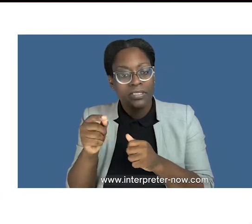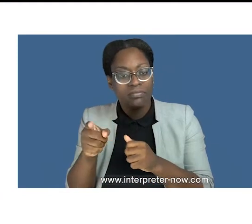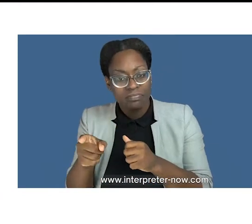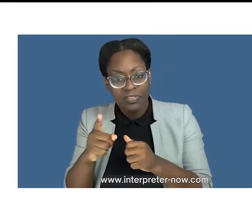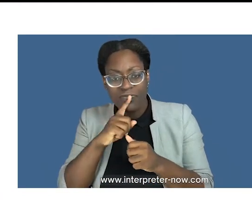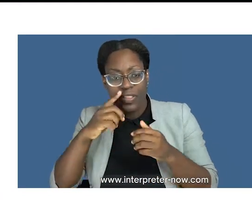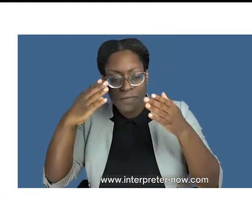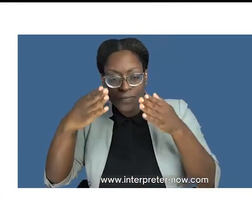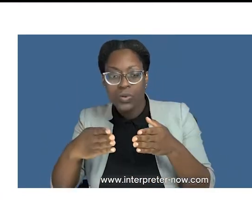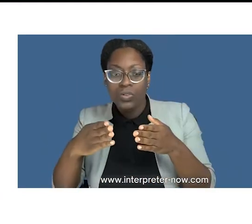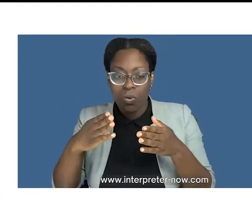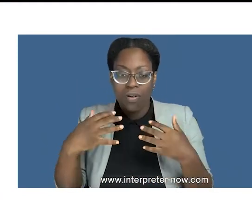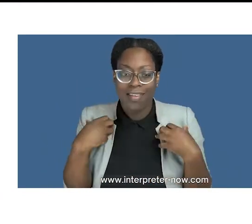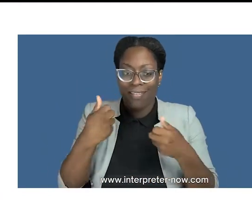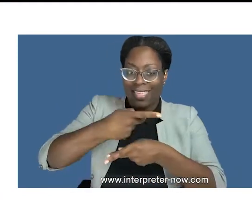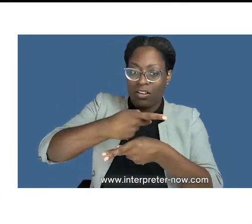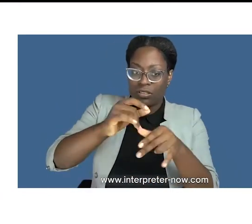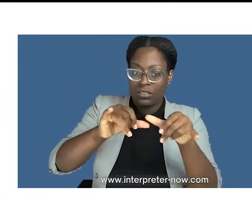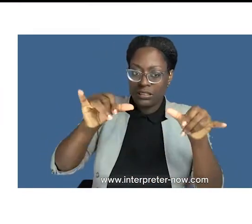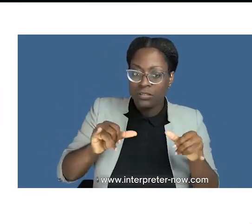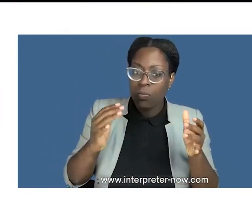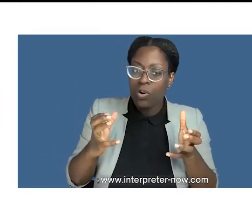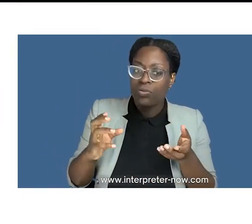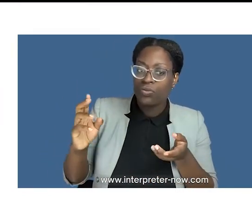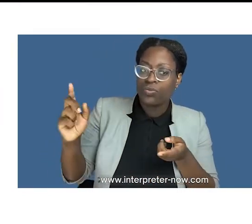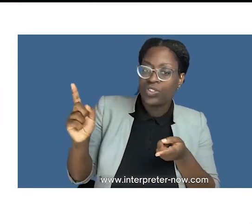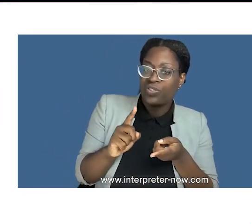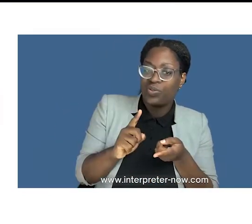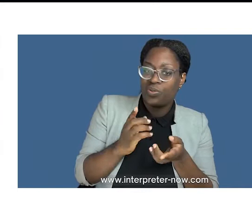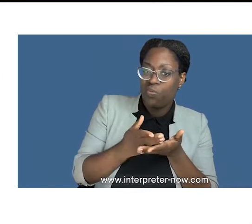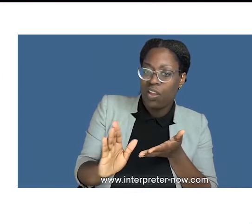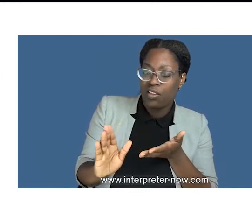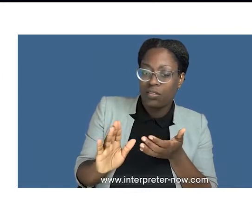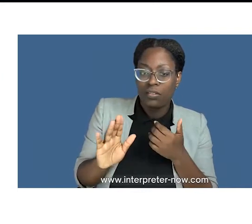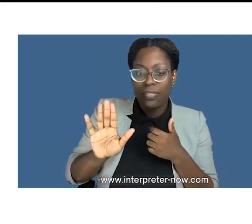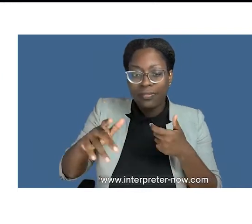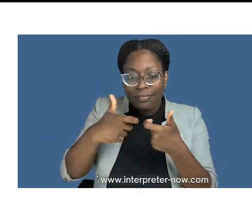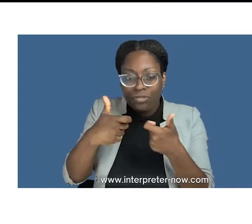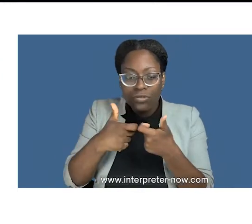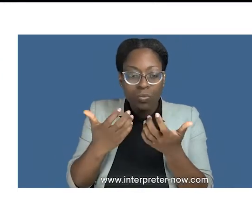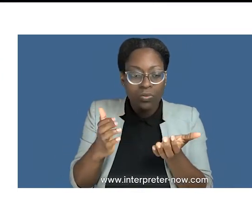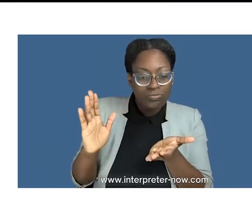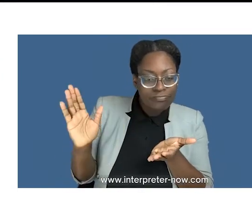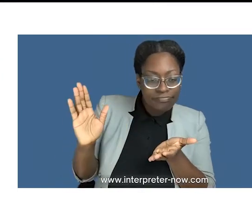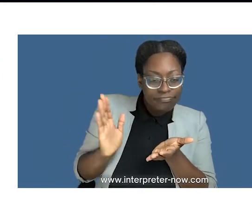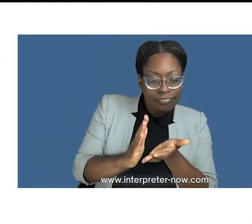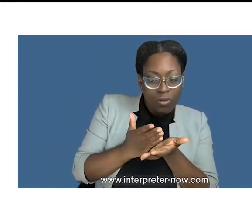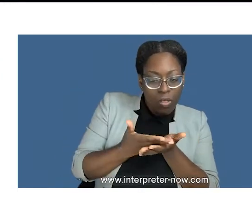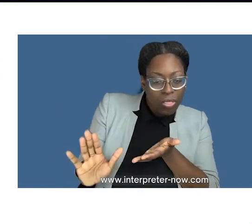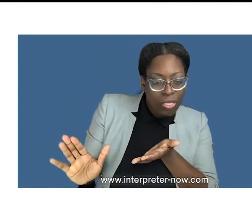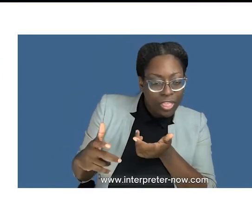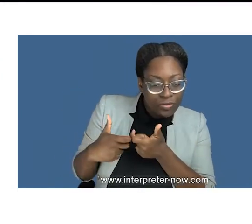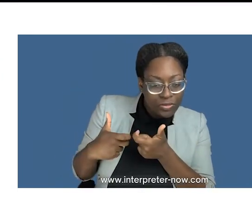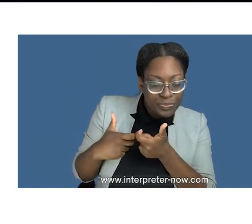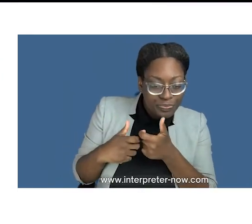energy and their waste and their water use and to improve their social impact. And was creating real positive change in the world, was proud of my